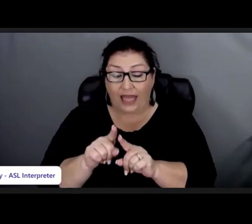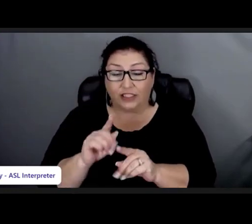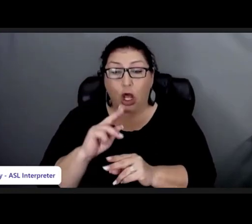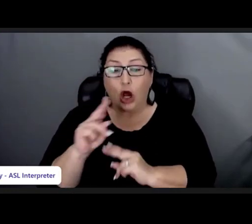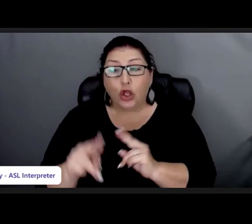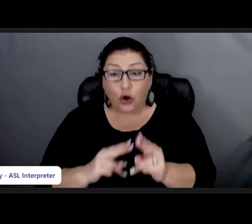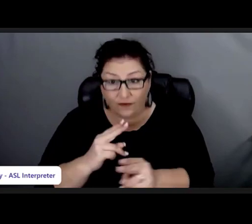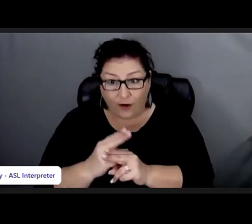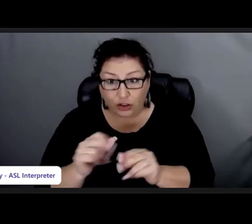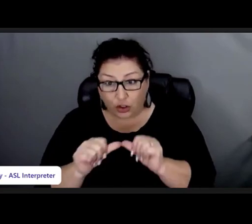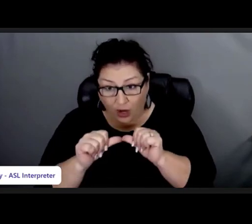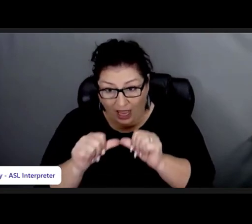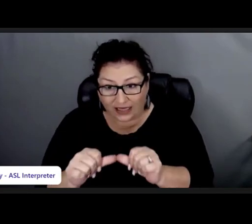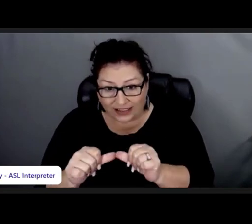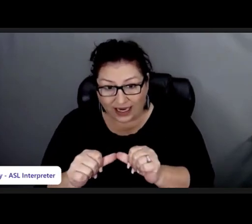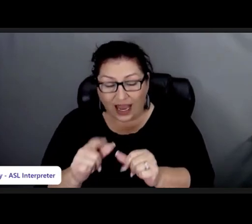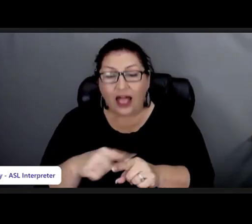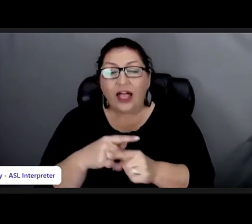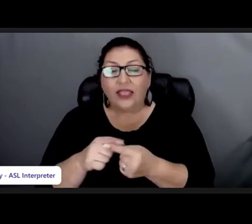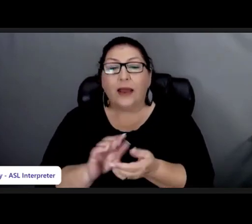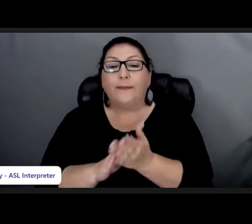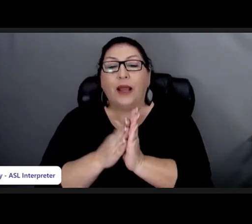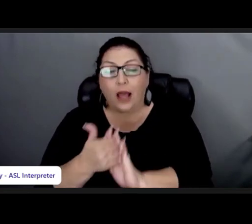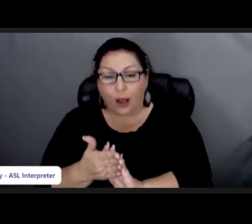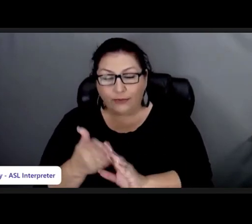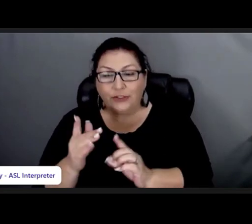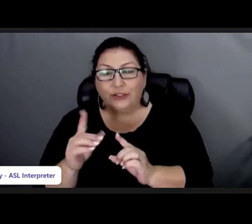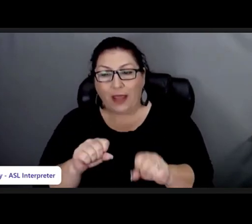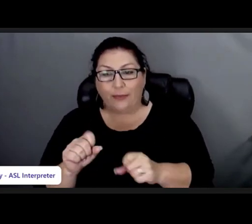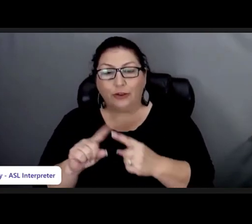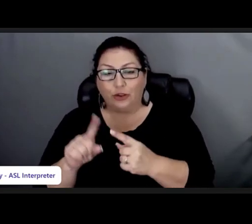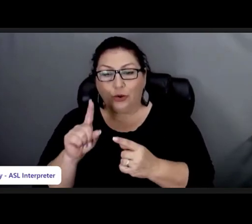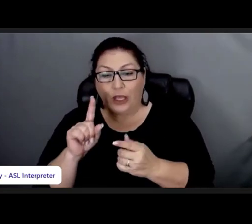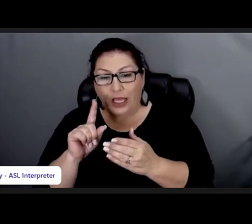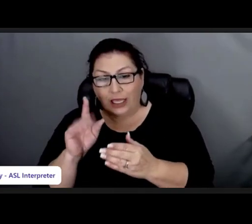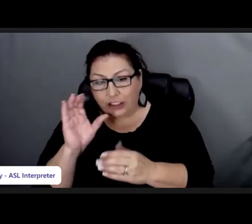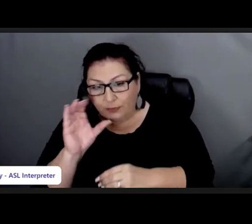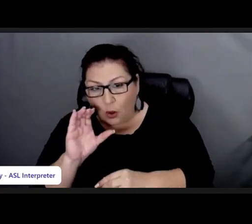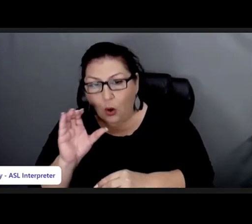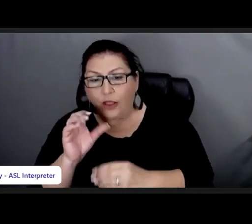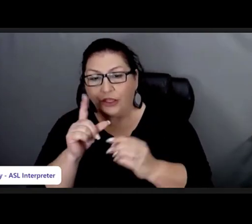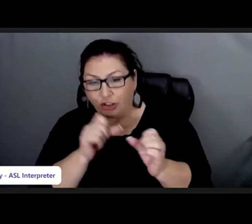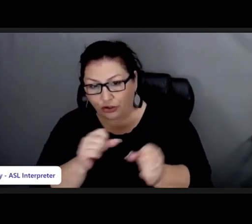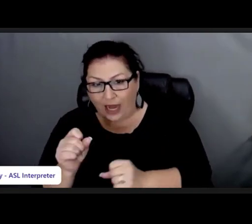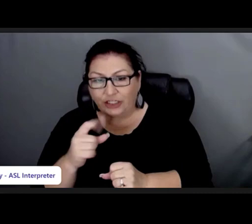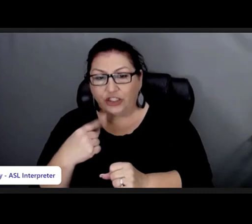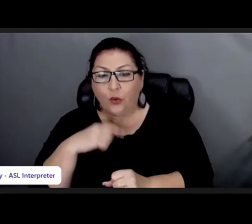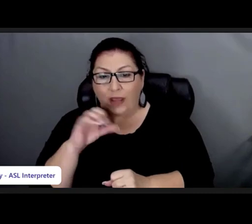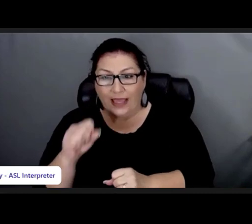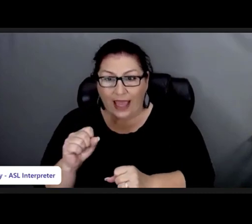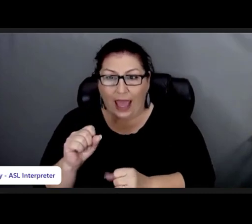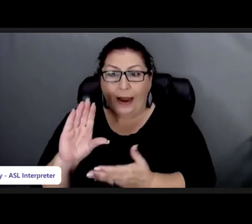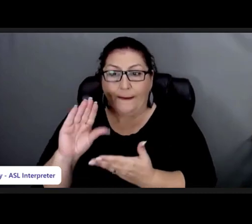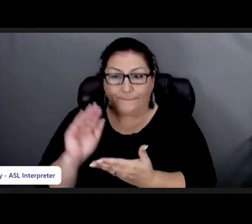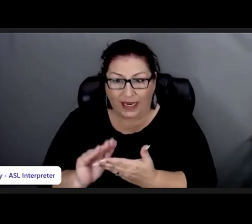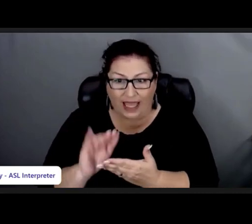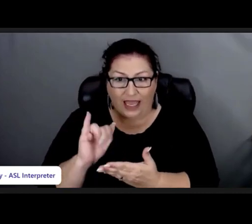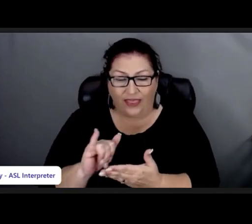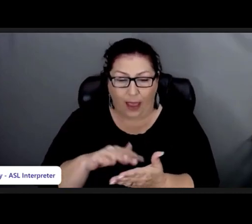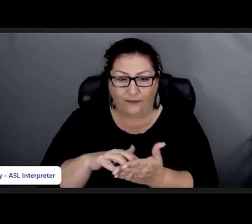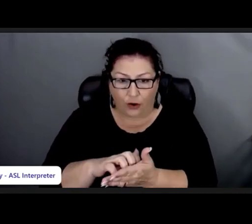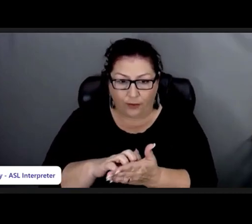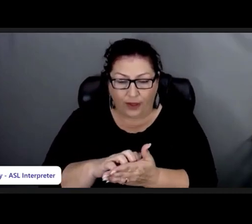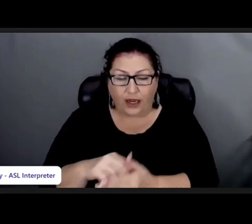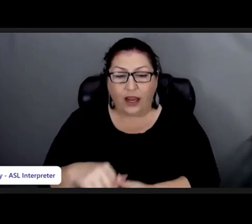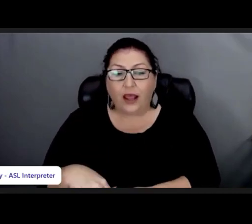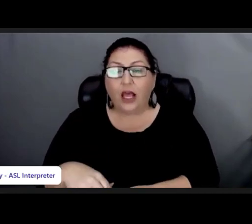the task then becomes to explore the strategies by which we can mitigate this vulnerability. Therefore, human beings